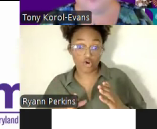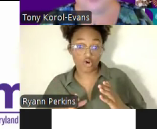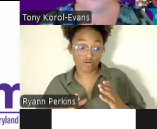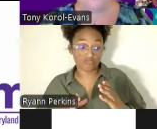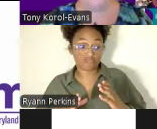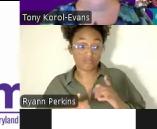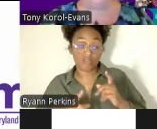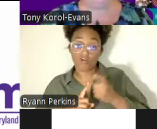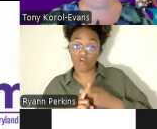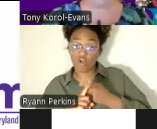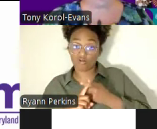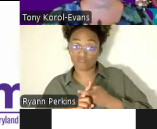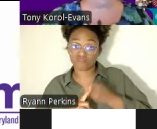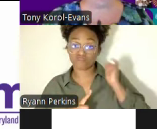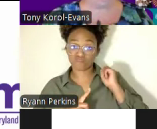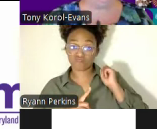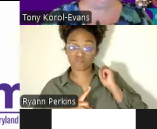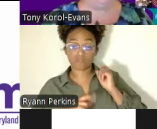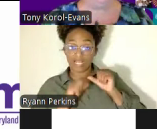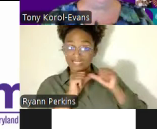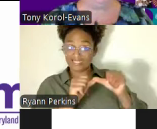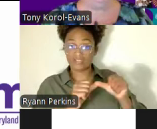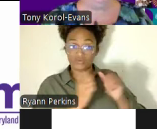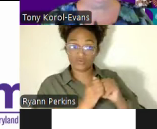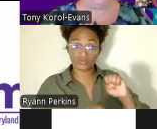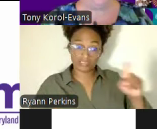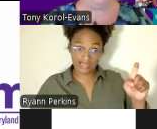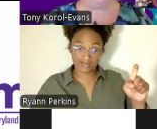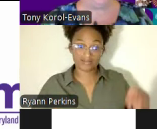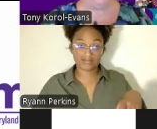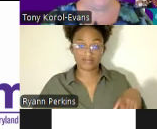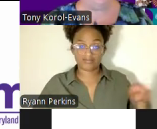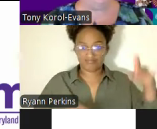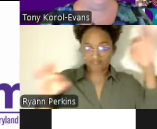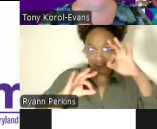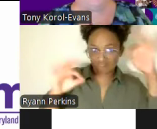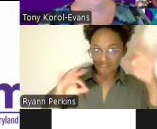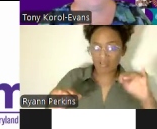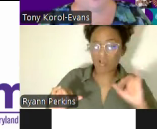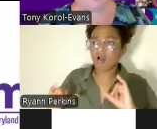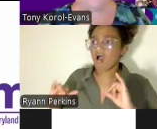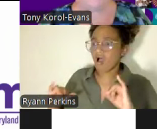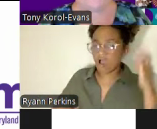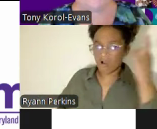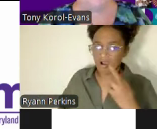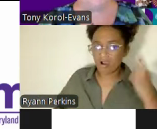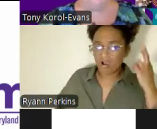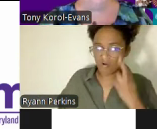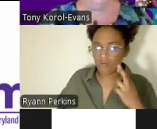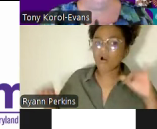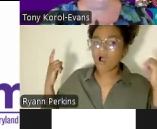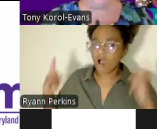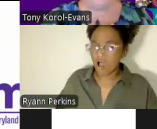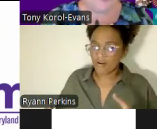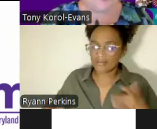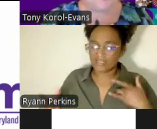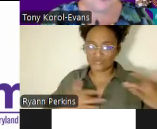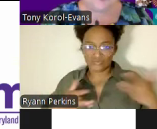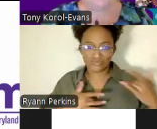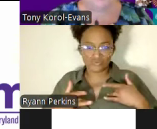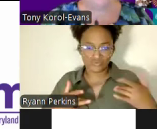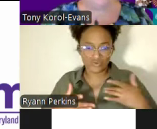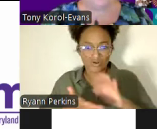them knowing, and somebody's, concerned because they figured out their partner did this,